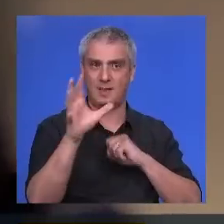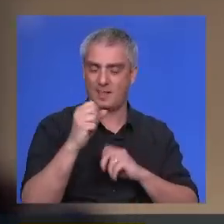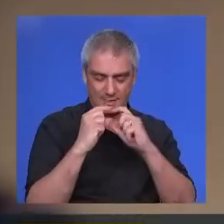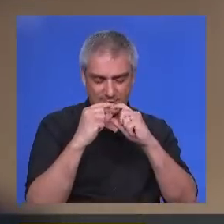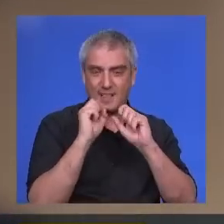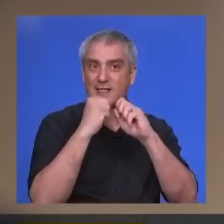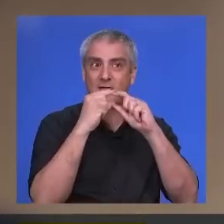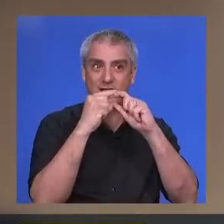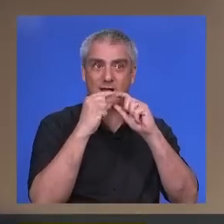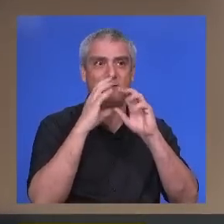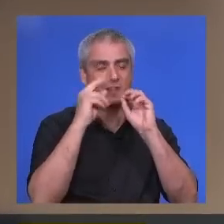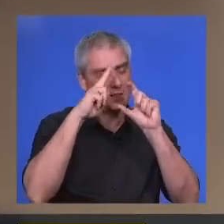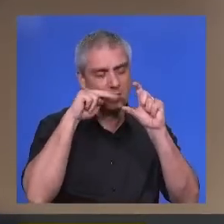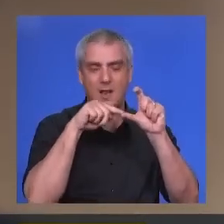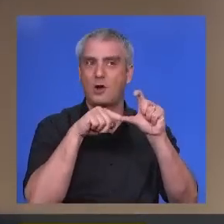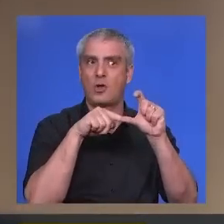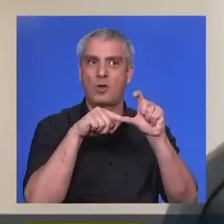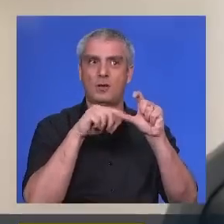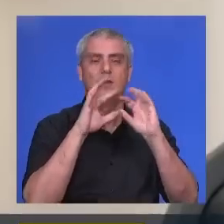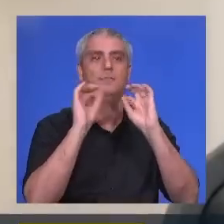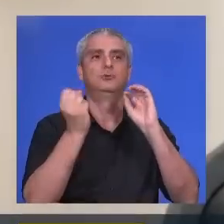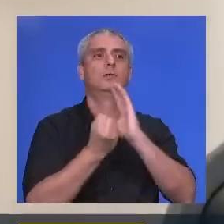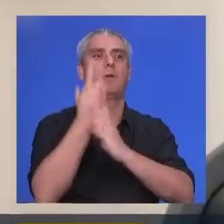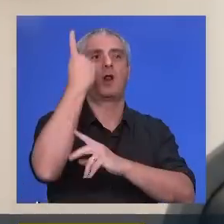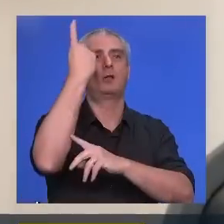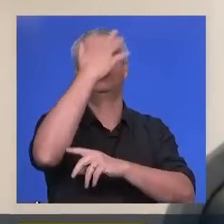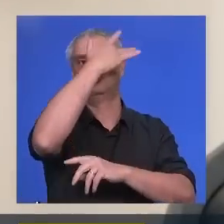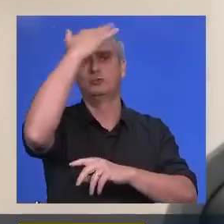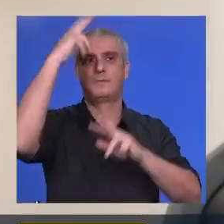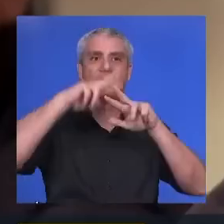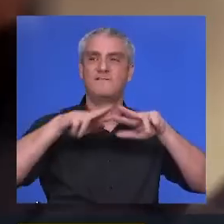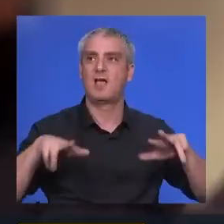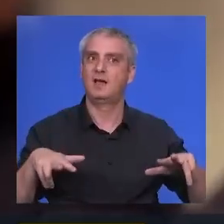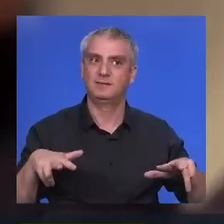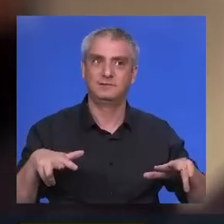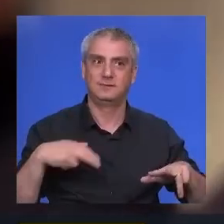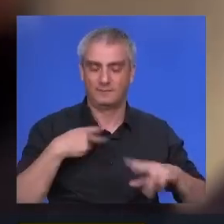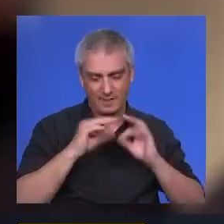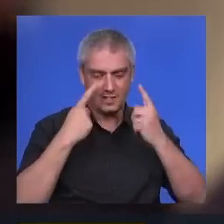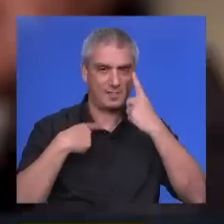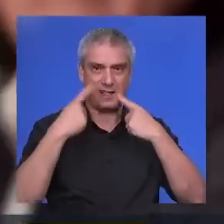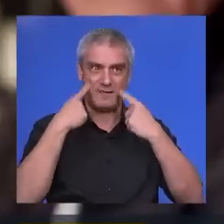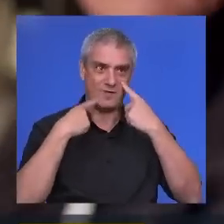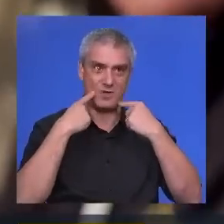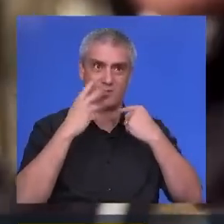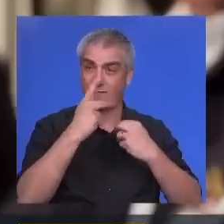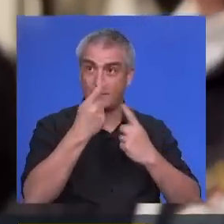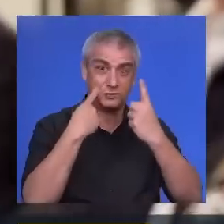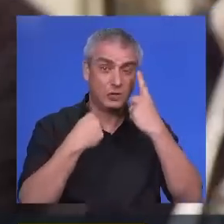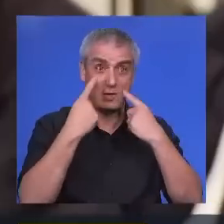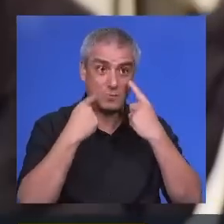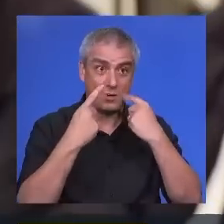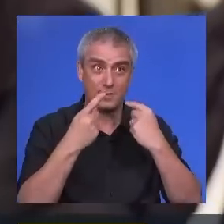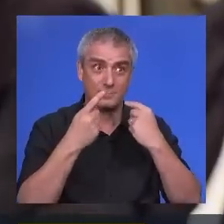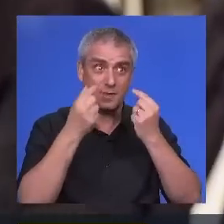reading. Bereshit bara Elohim et hashamayim et haaretz. And I started crying. Now when you cry, the drops